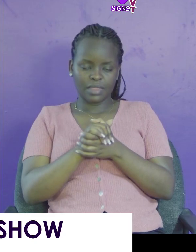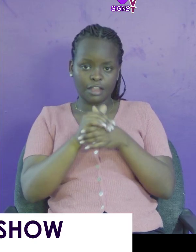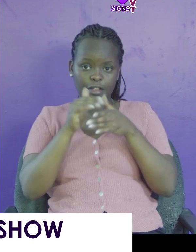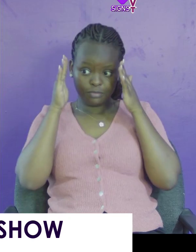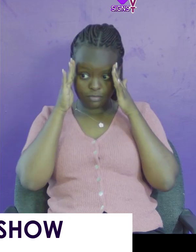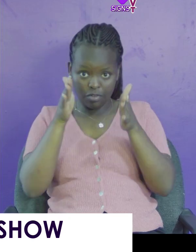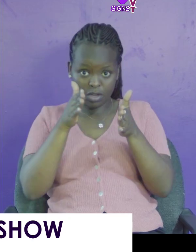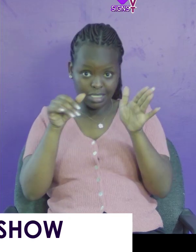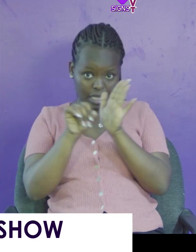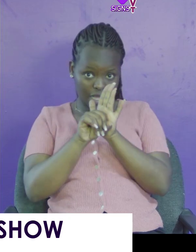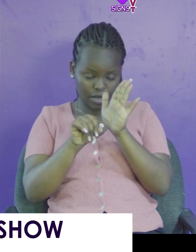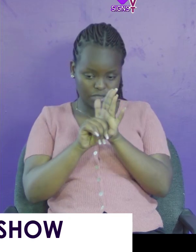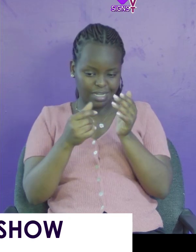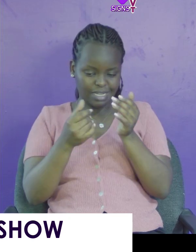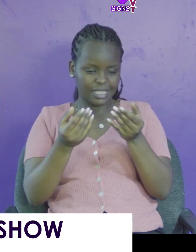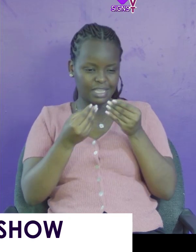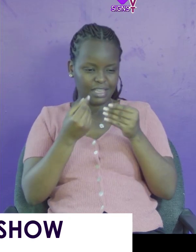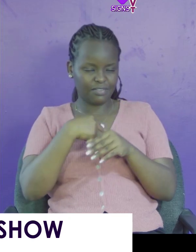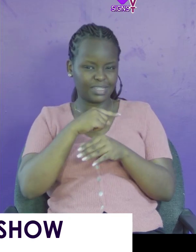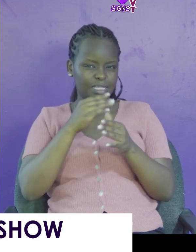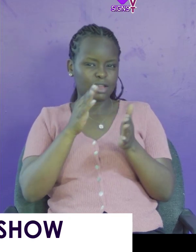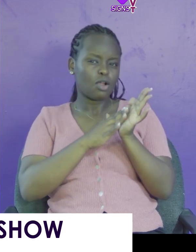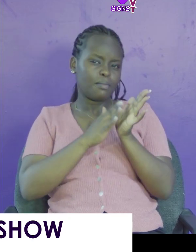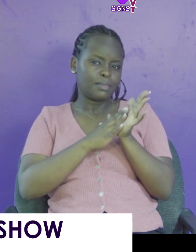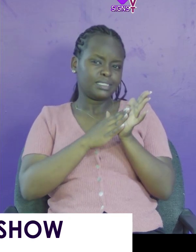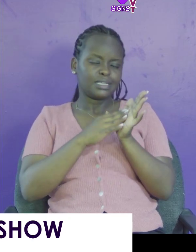us some comment on